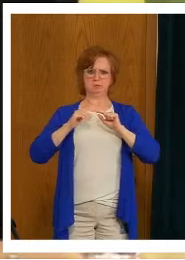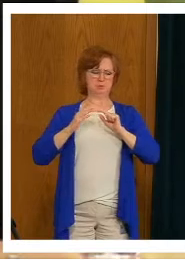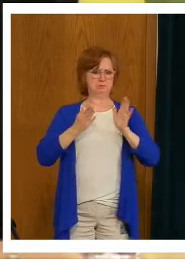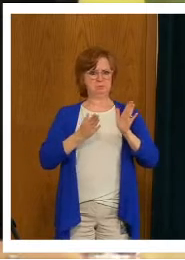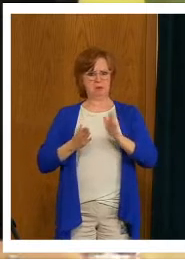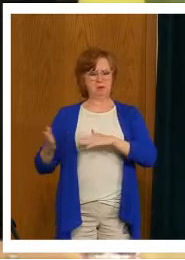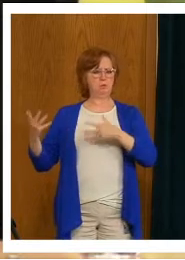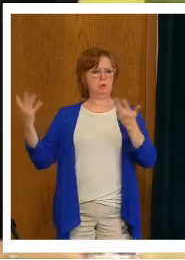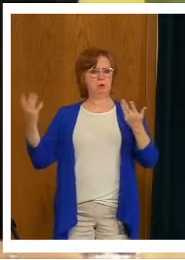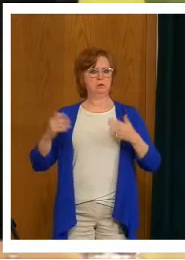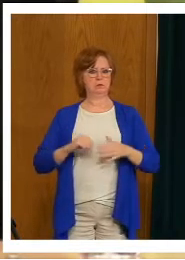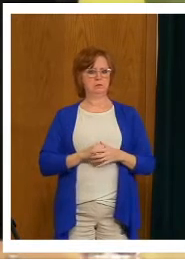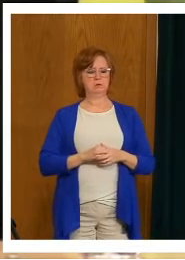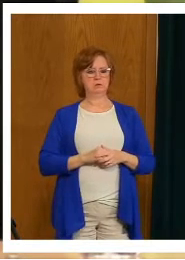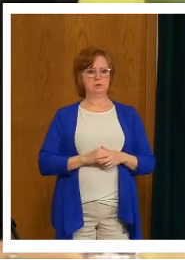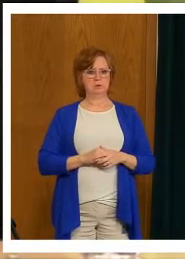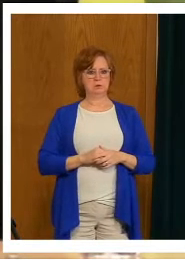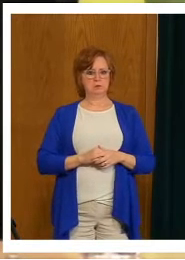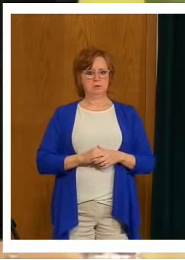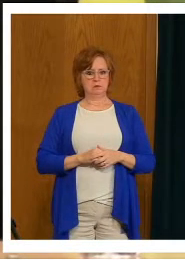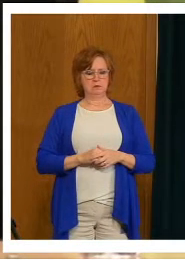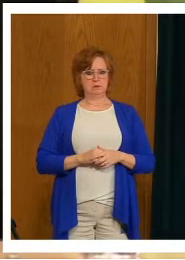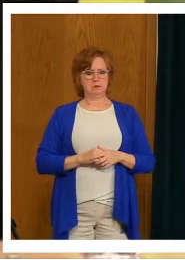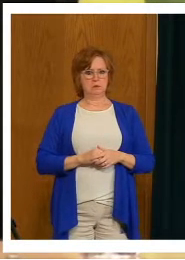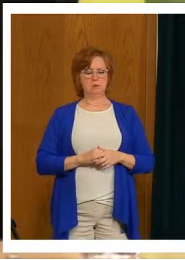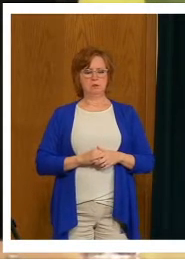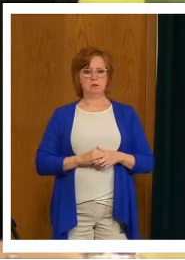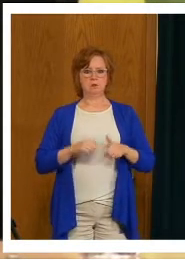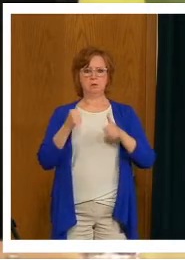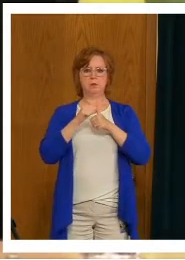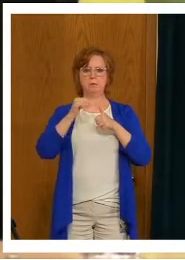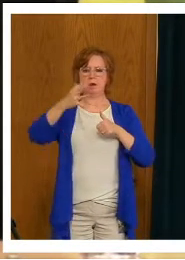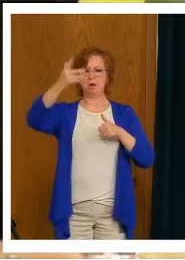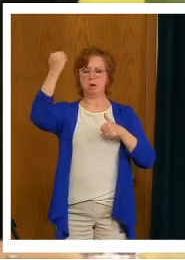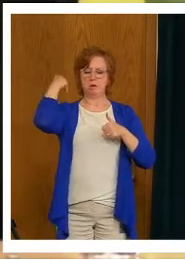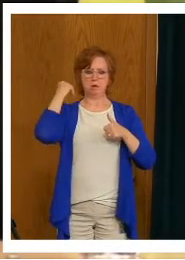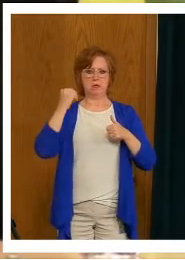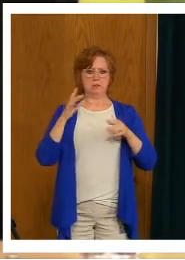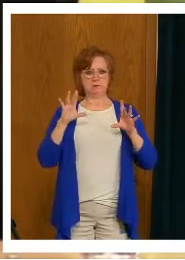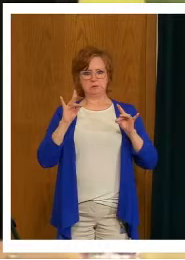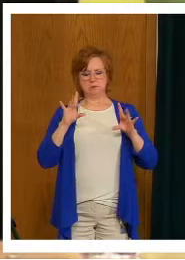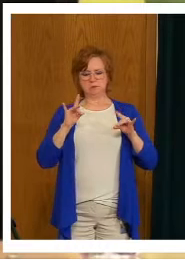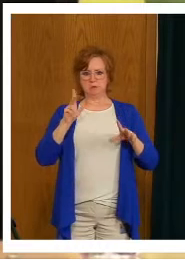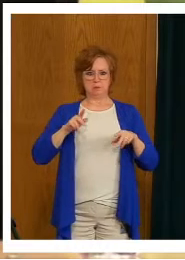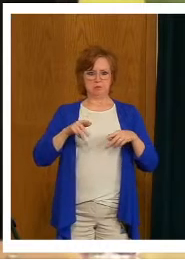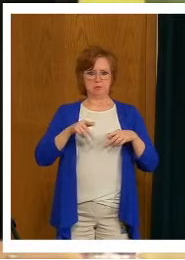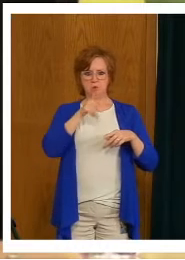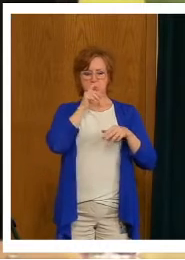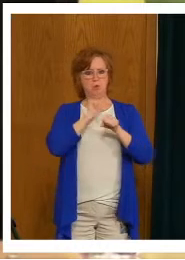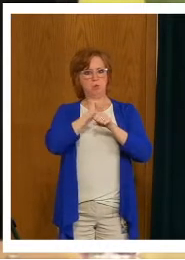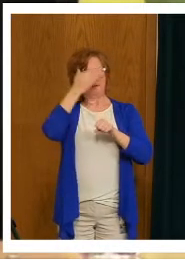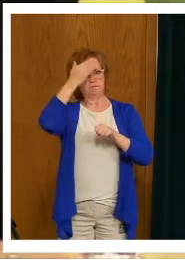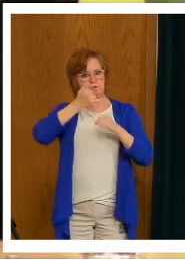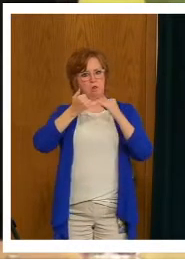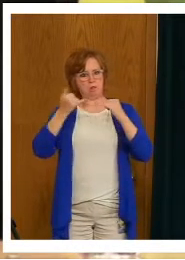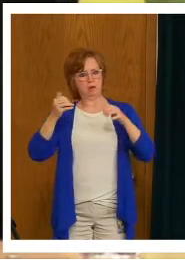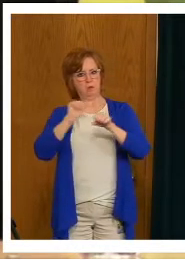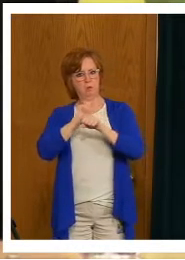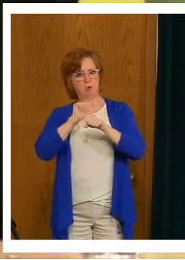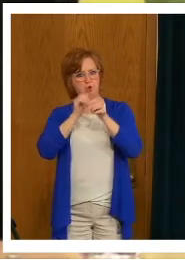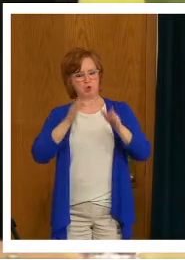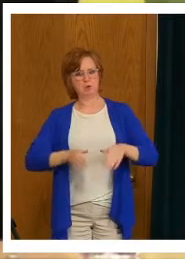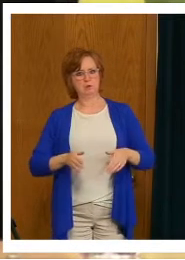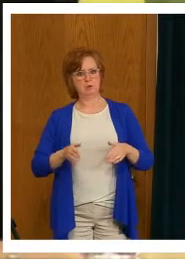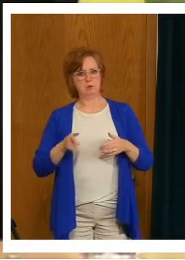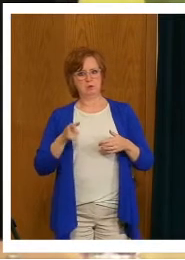about frontline workers not being vaccinated first, obviously, and now you're dealing with the age group where there's a lot of